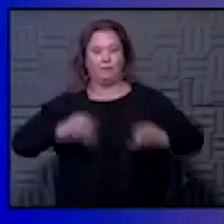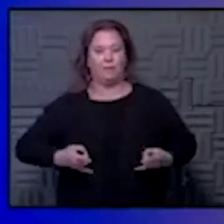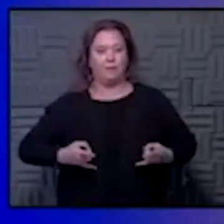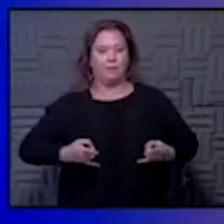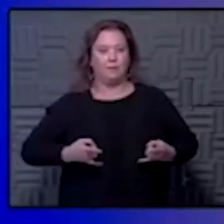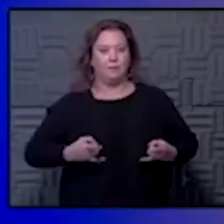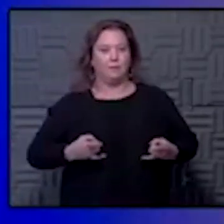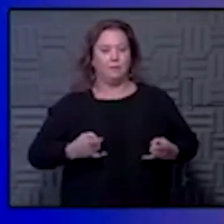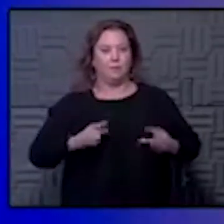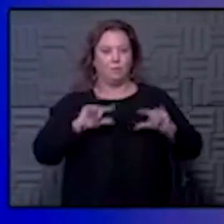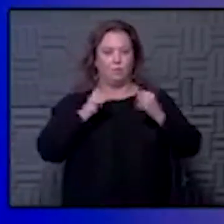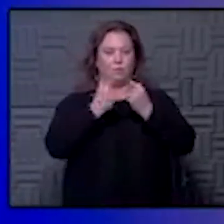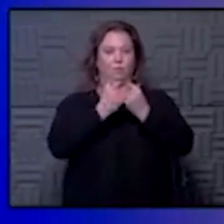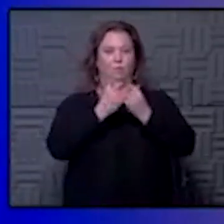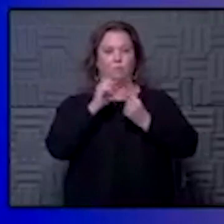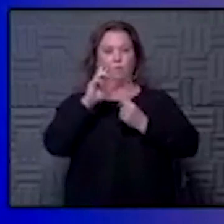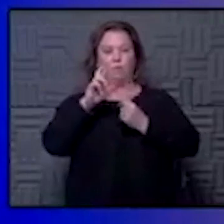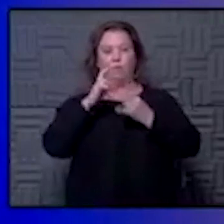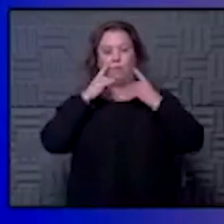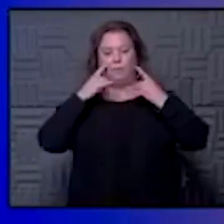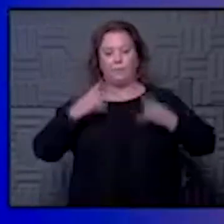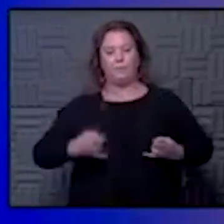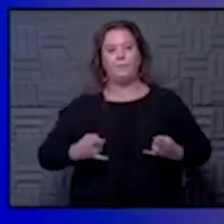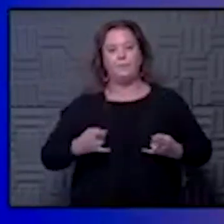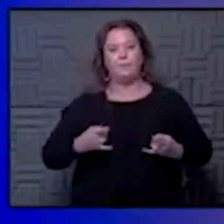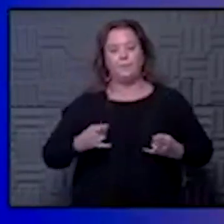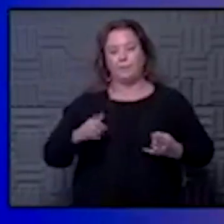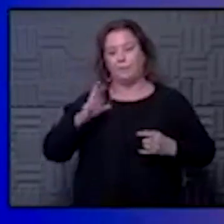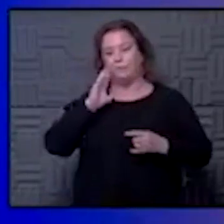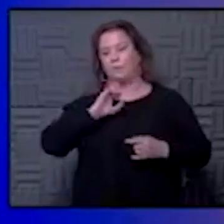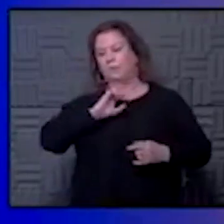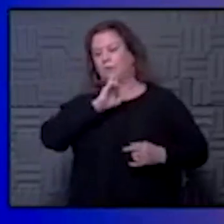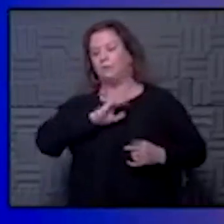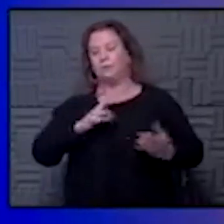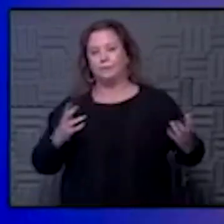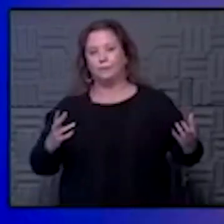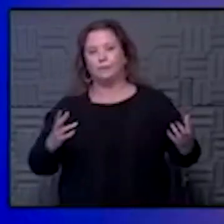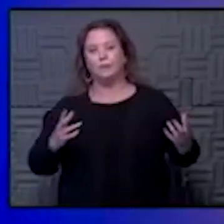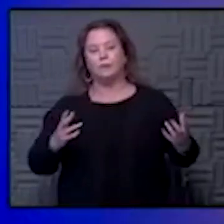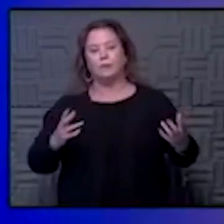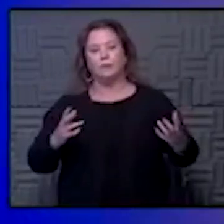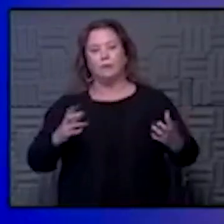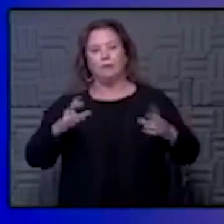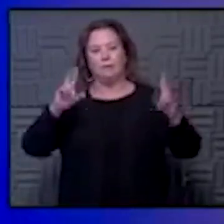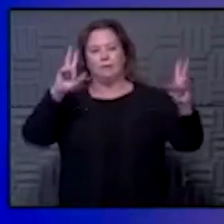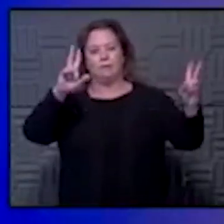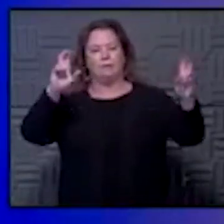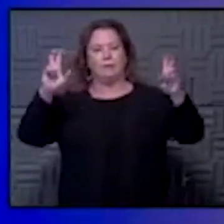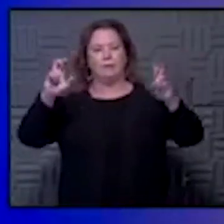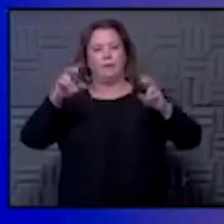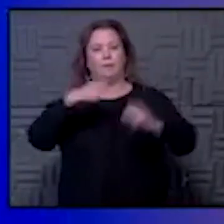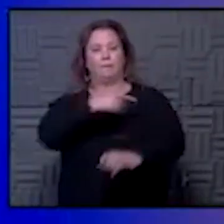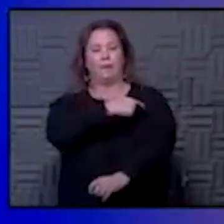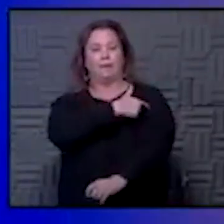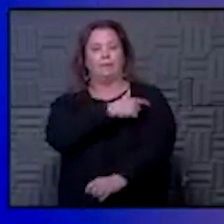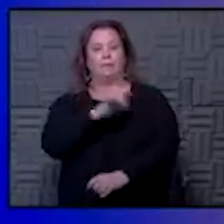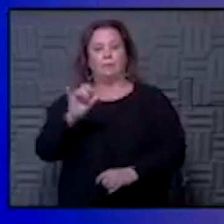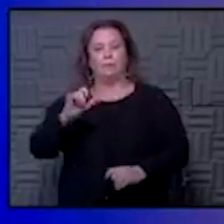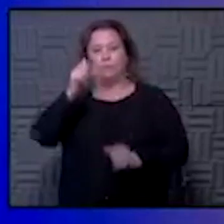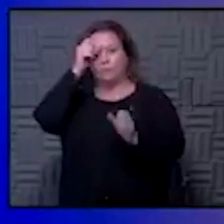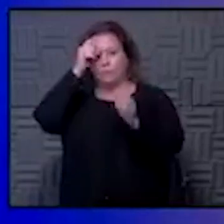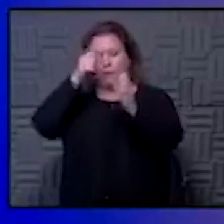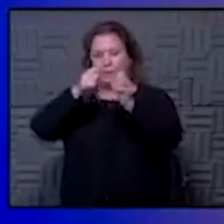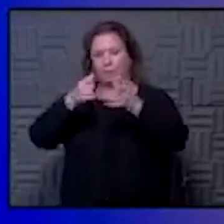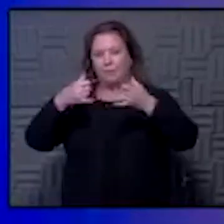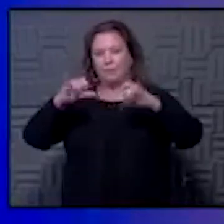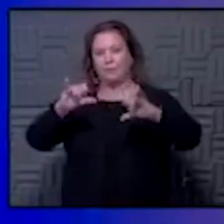when they go to group gatherings, or they take off their masks in the restaurants, things like that. Just on the topic of vaccines as well, remember,